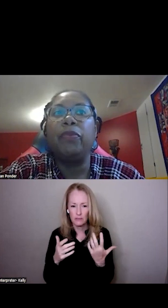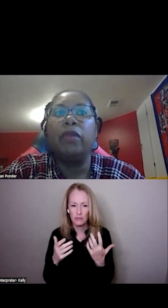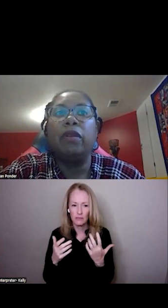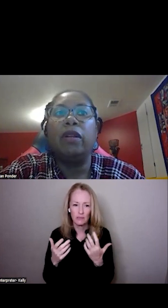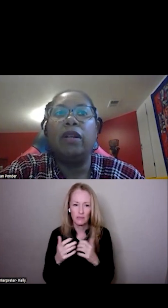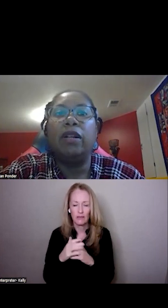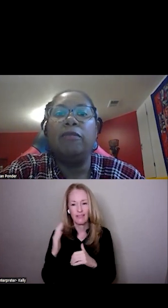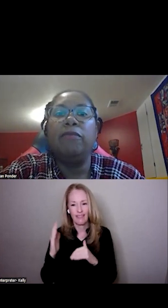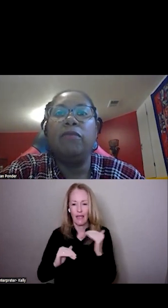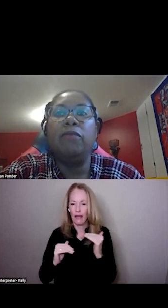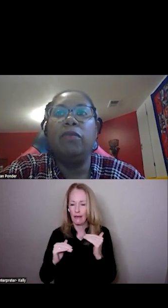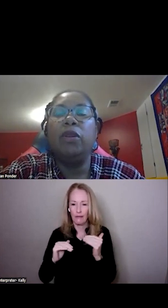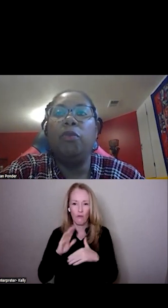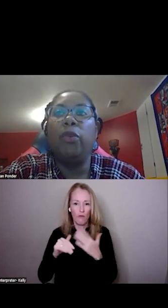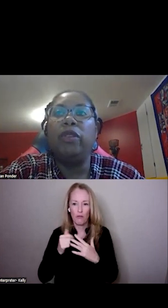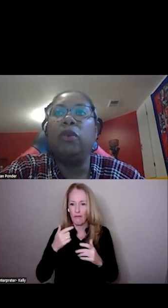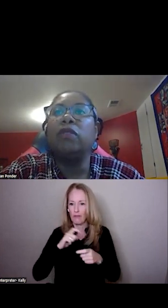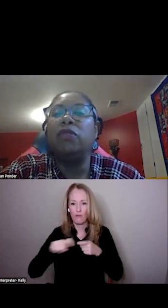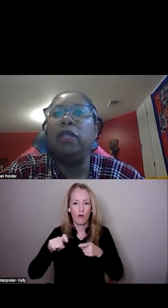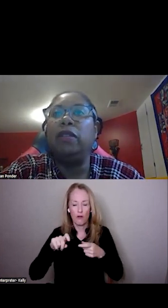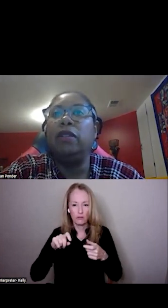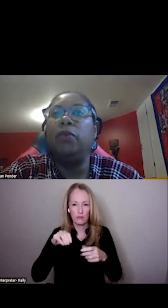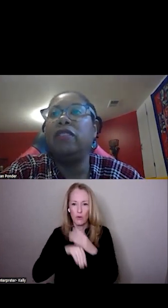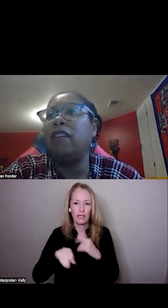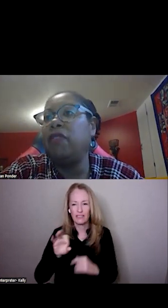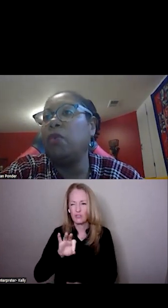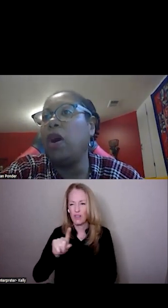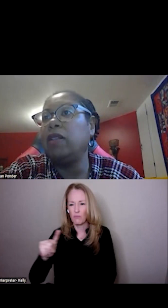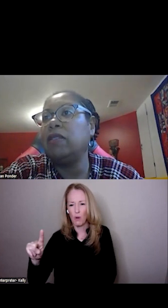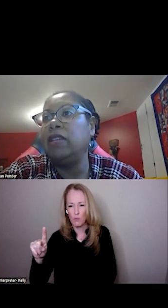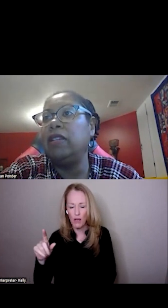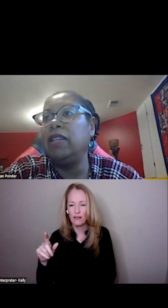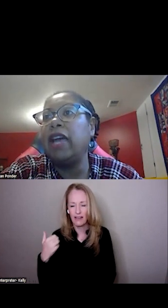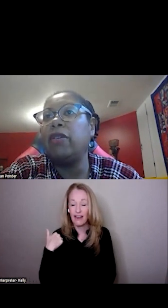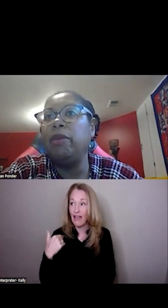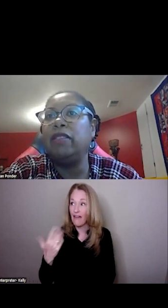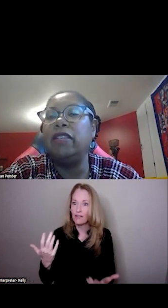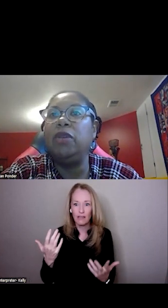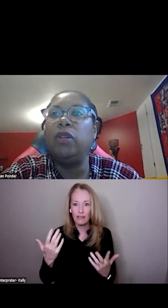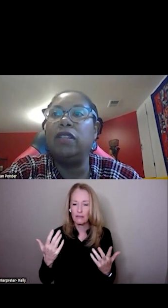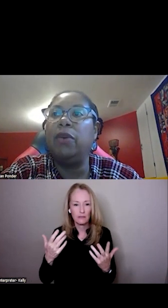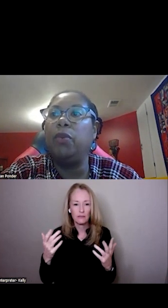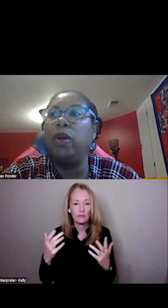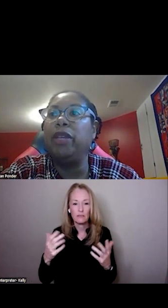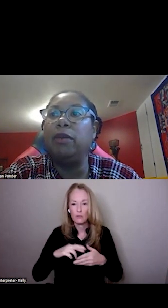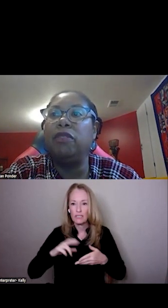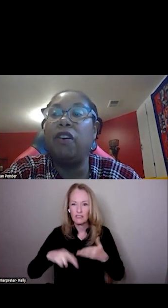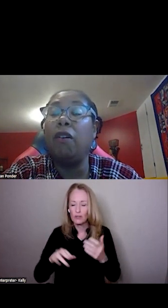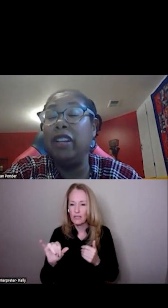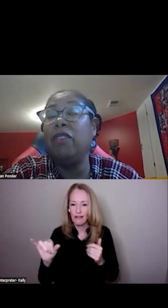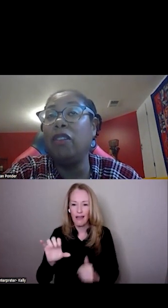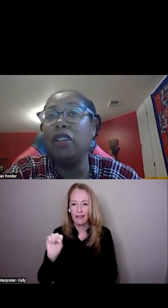more, you know, more results as we did with Stefan Watts in Calumet City once 911